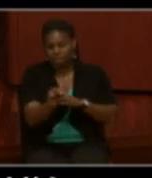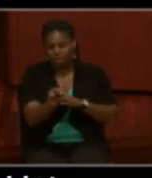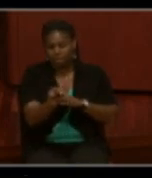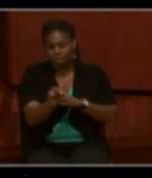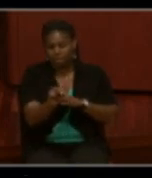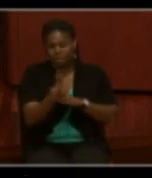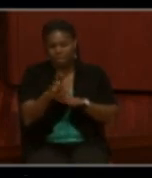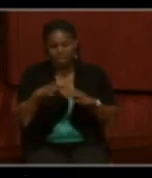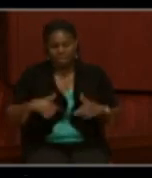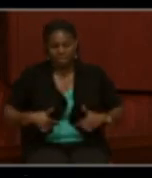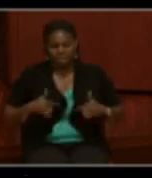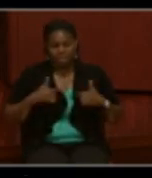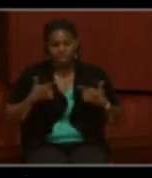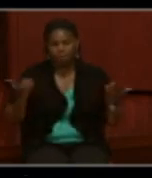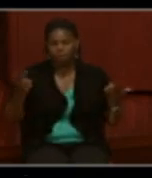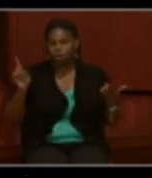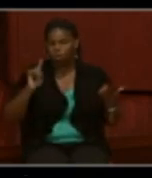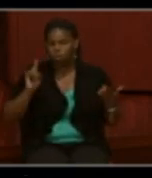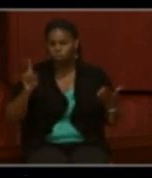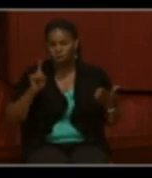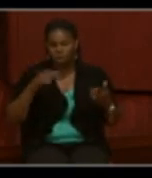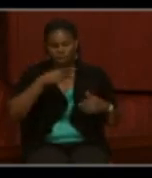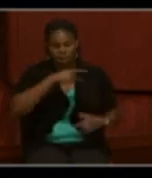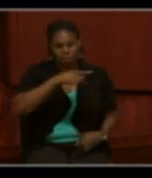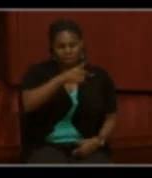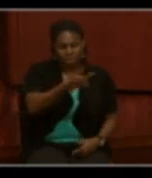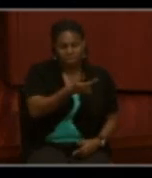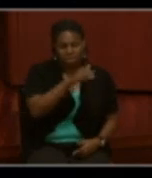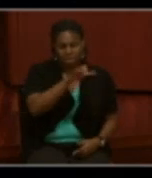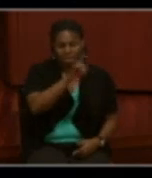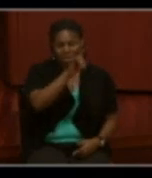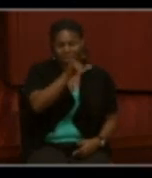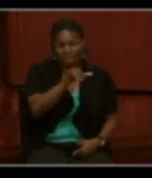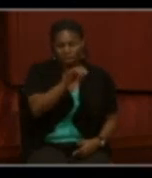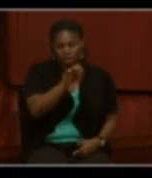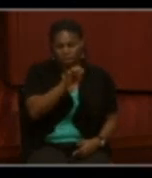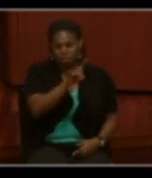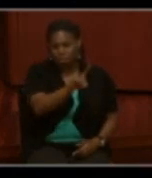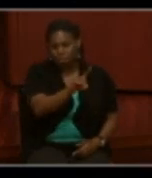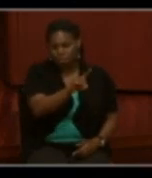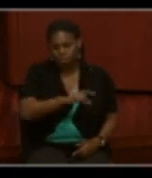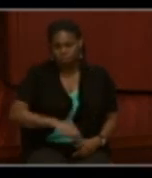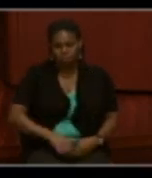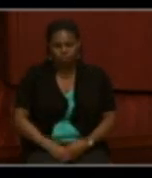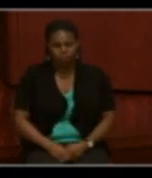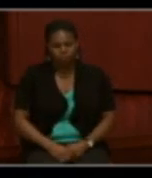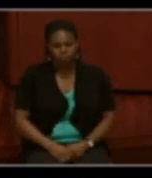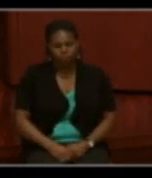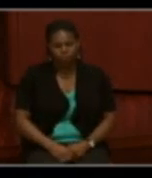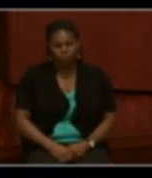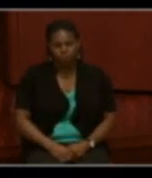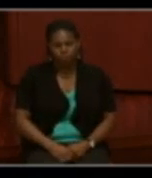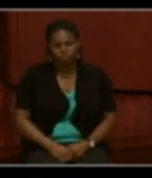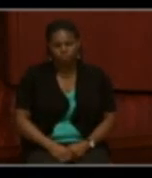And their residence at the time of their marriage was Prince George County, Maryland. Okay.